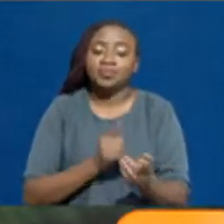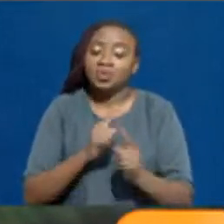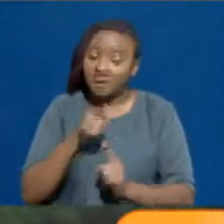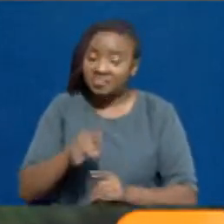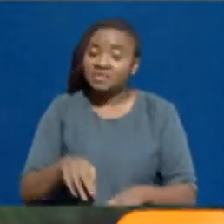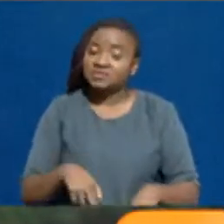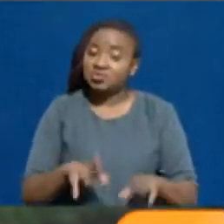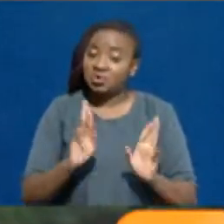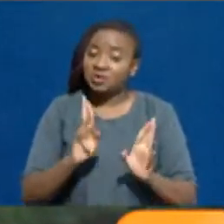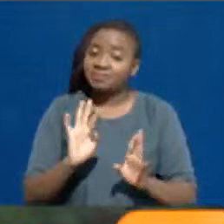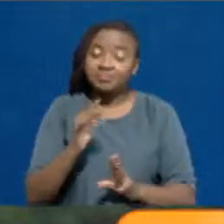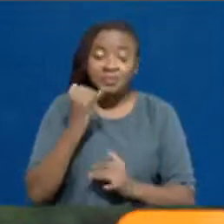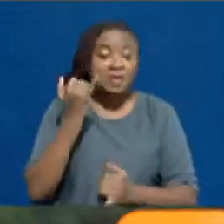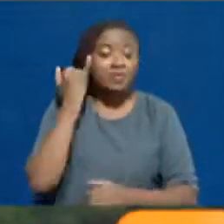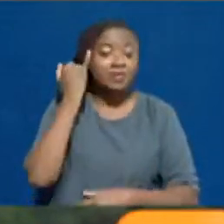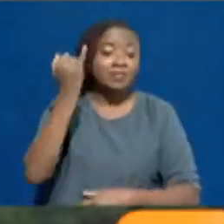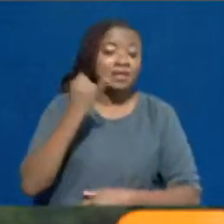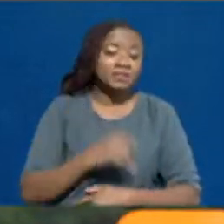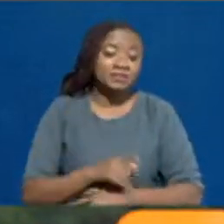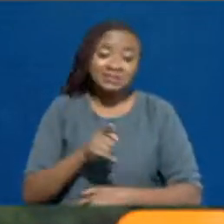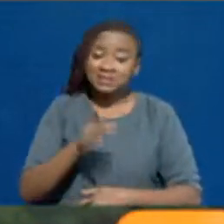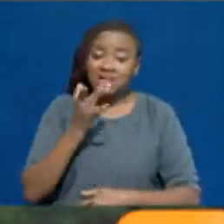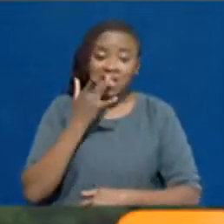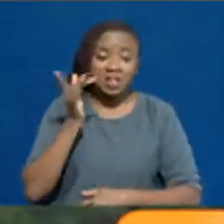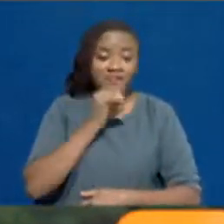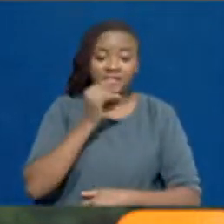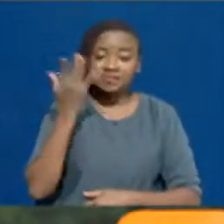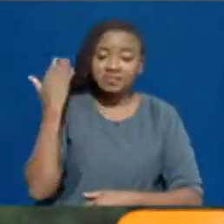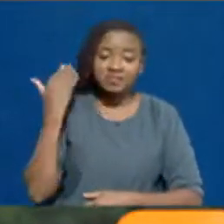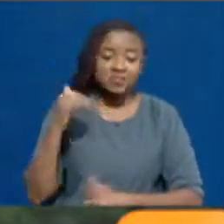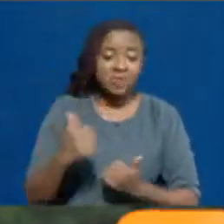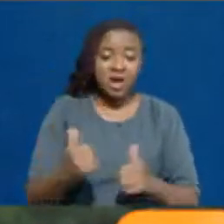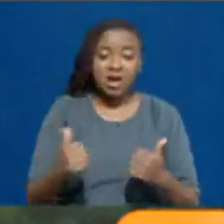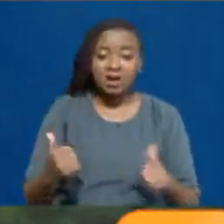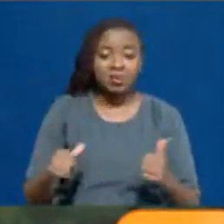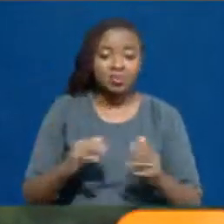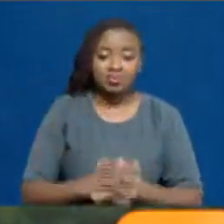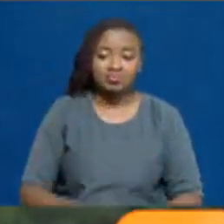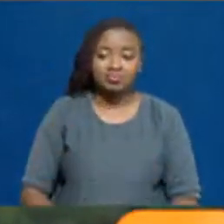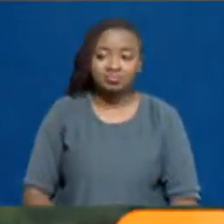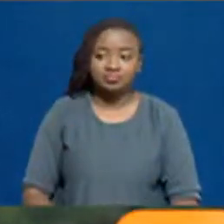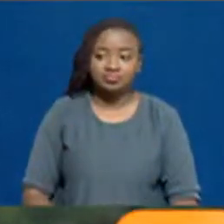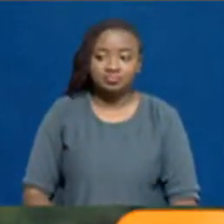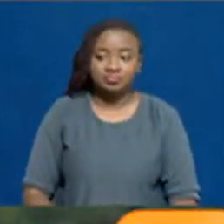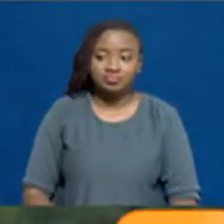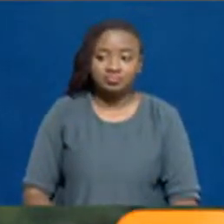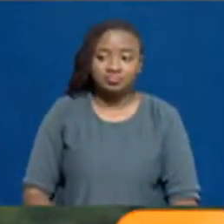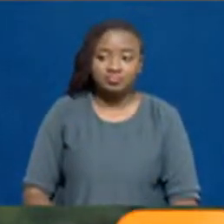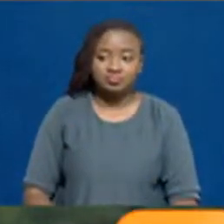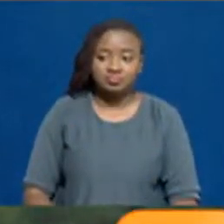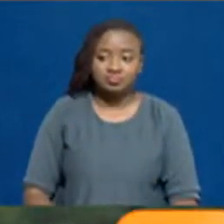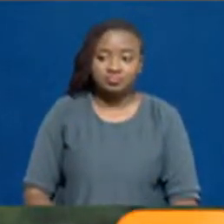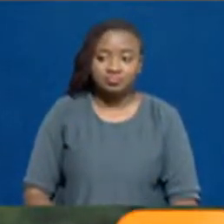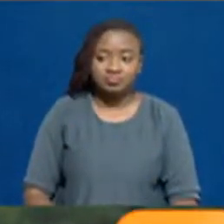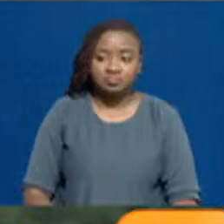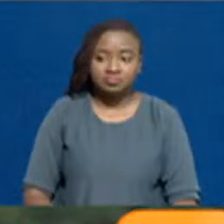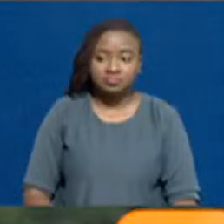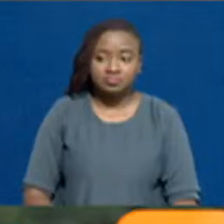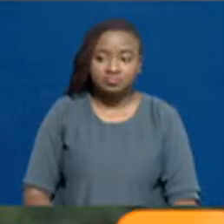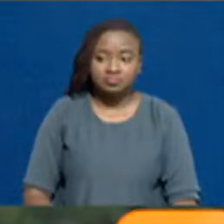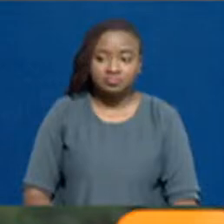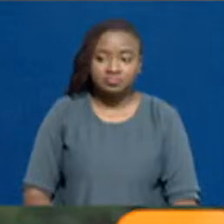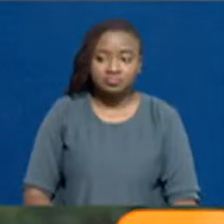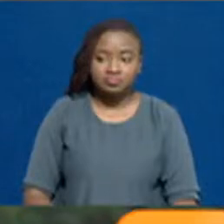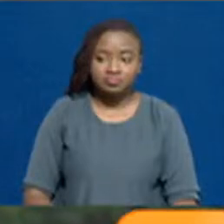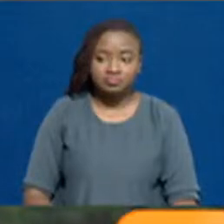road. So you can imagine we've not had these situations. Yeah. Previously, of course, we've been trying to move people along